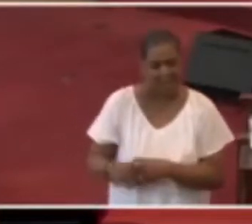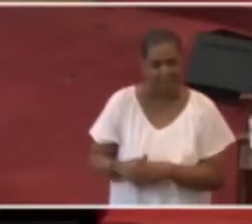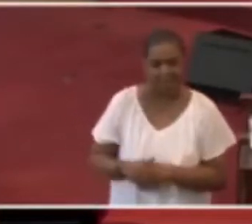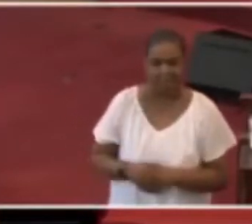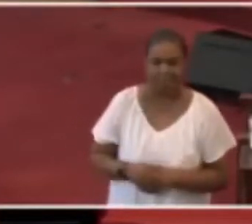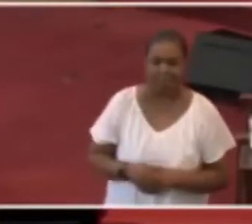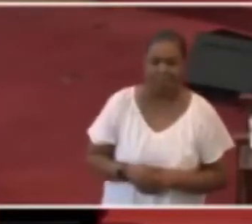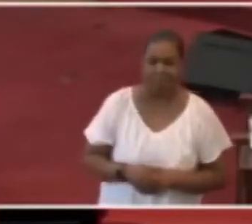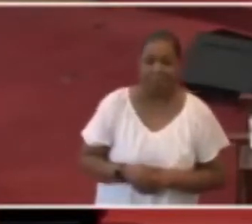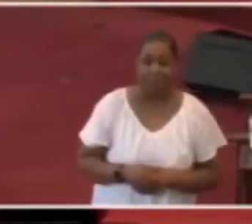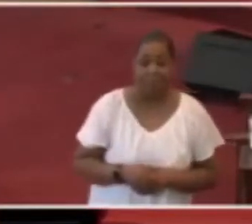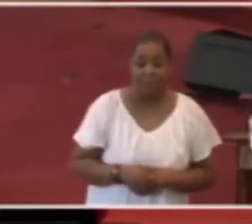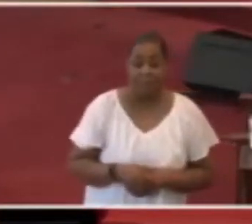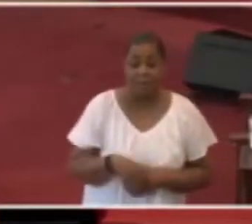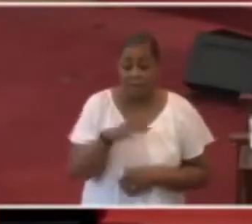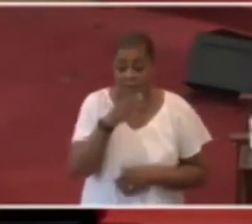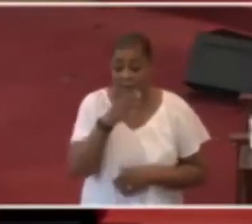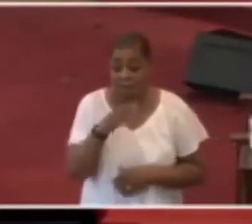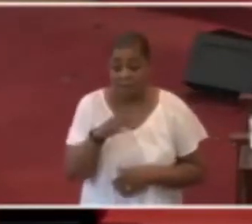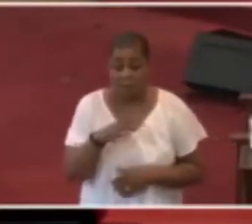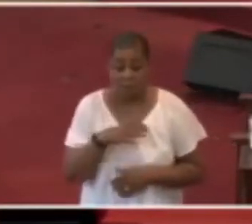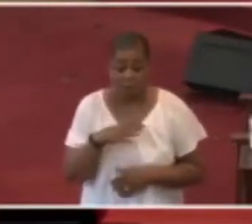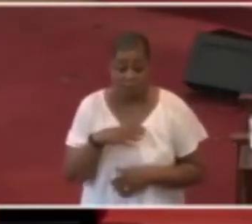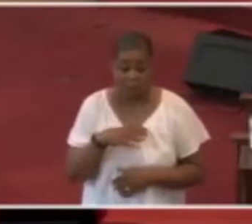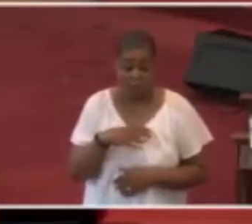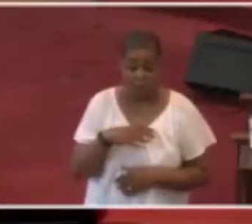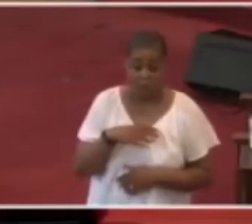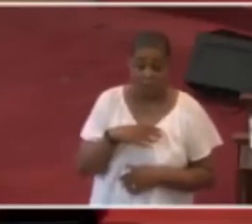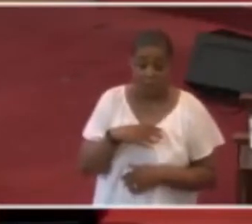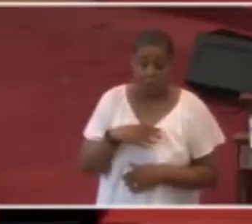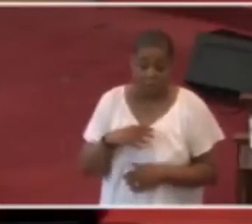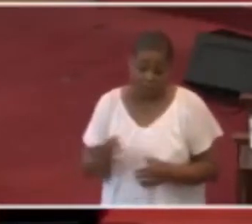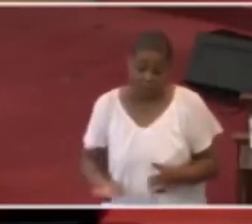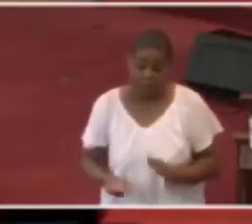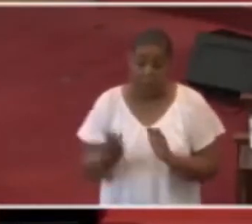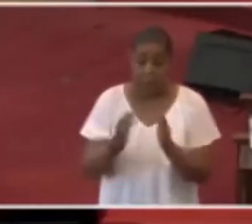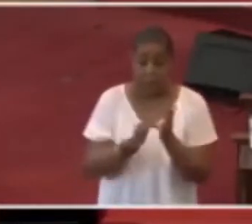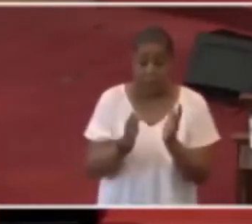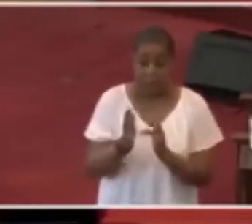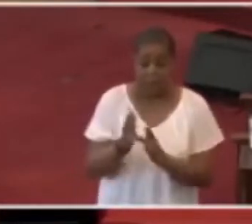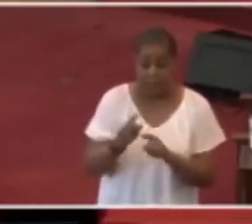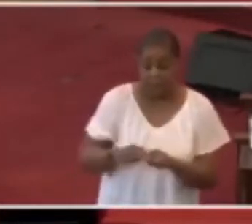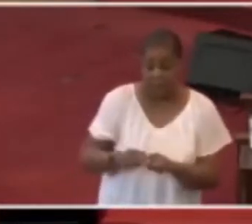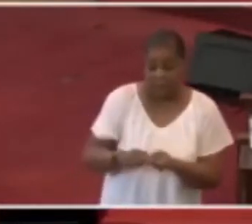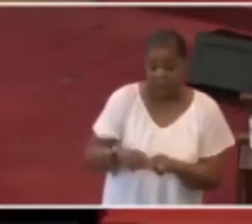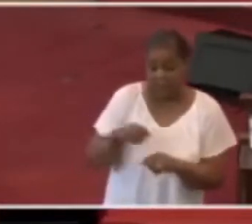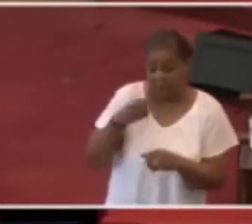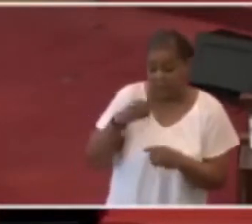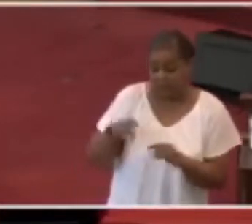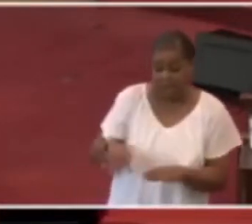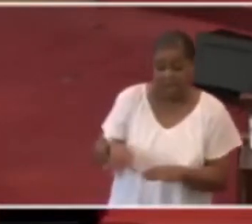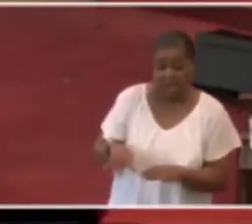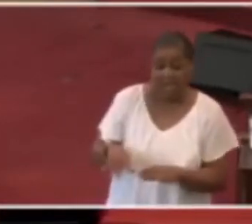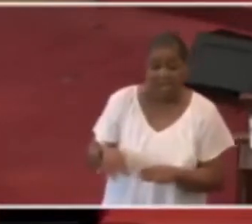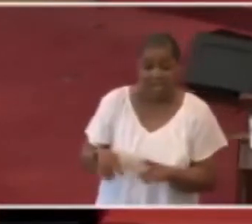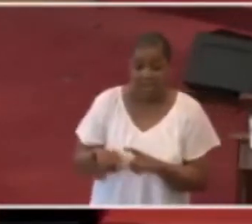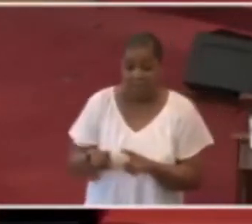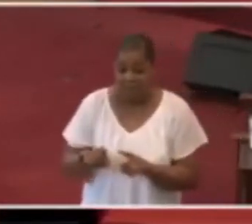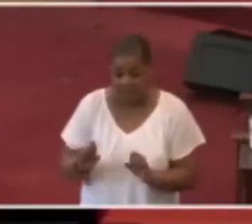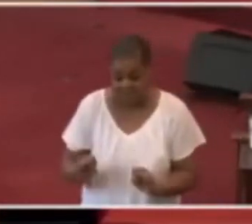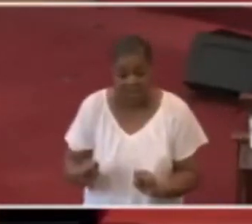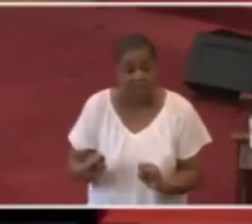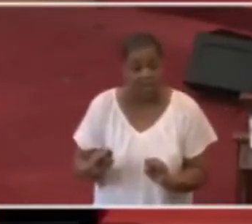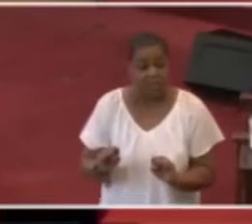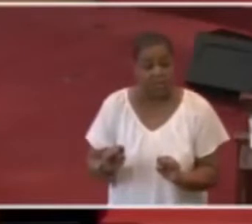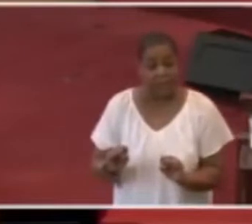And like that, this woman, pushed to Jesus by hate, is persuaded to go now and try life forgiven and pardoned and